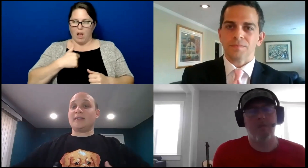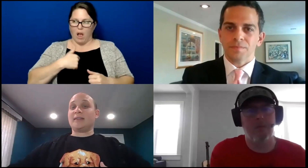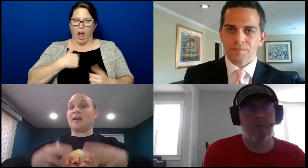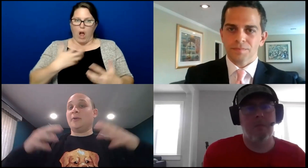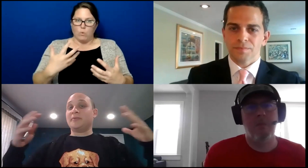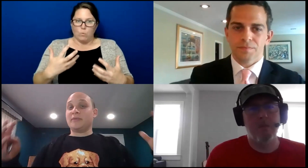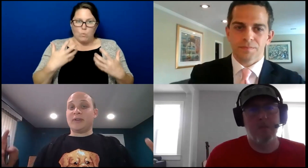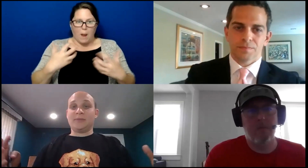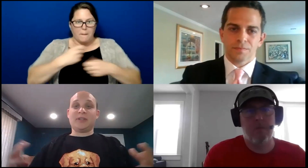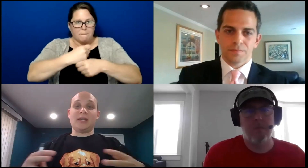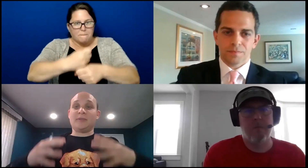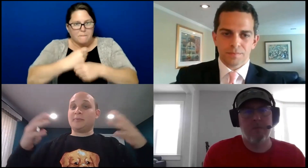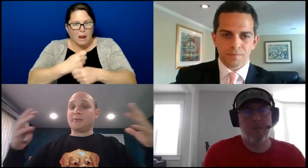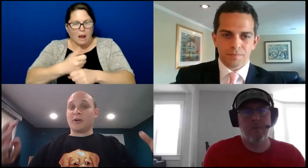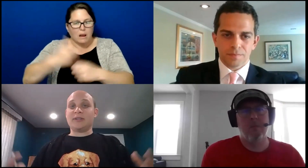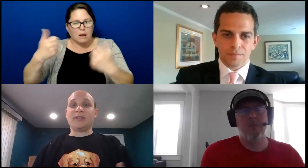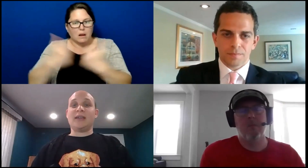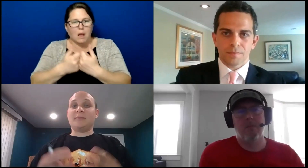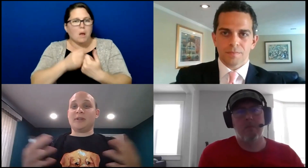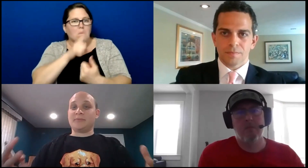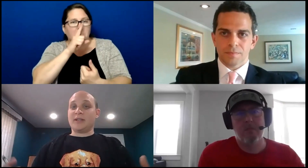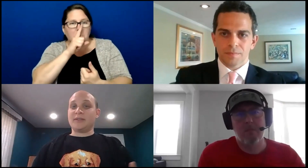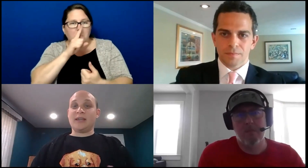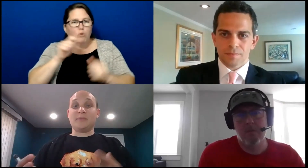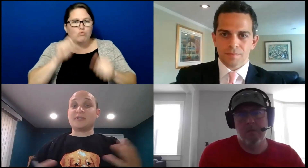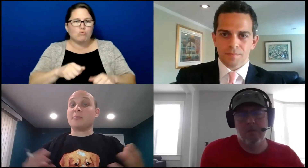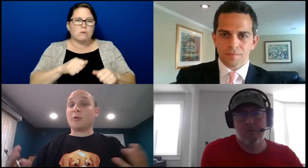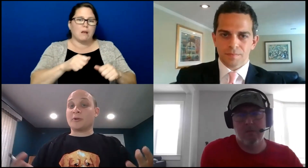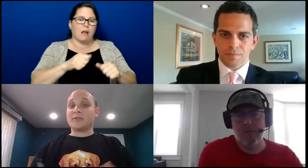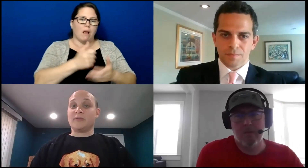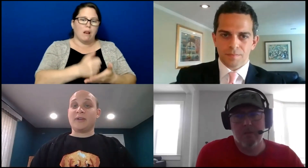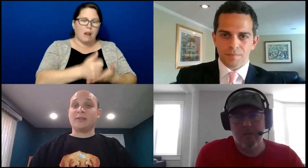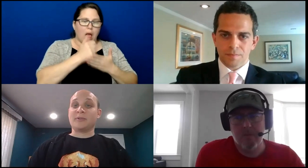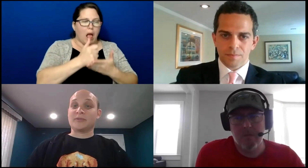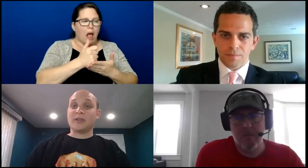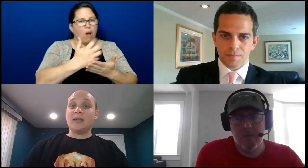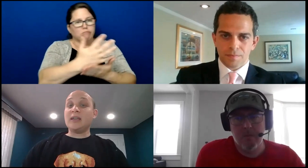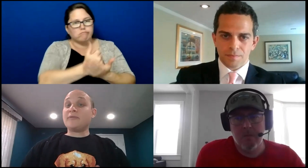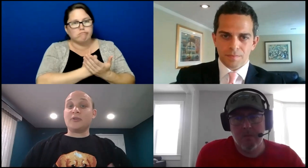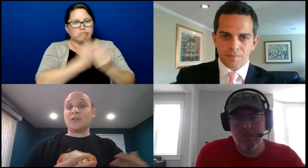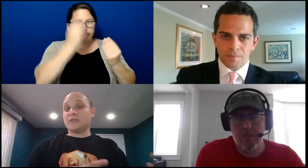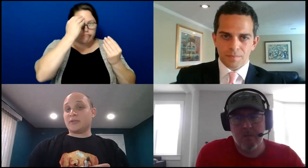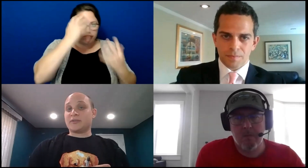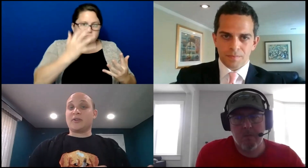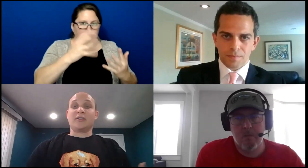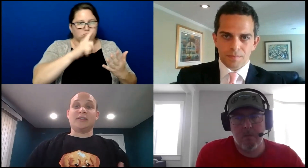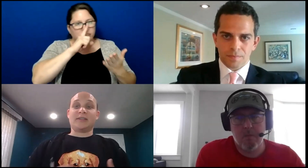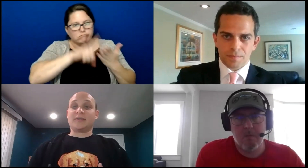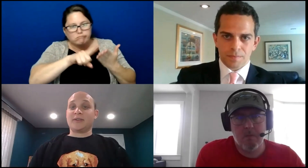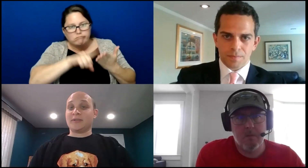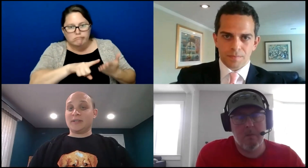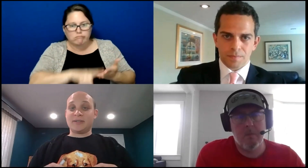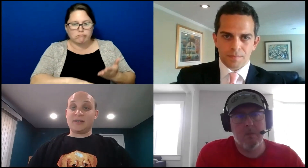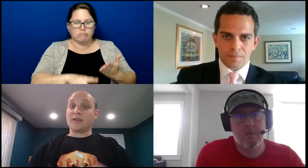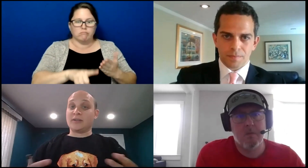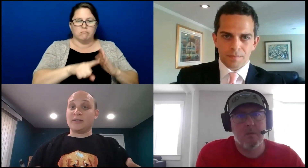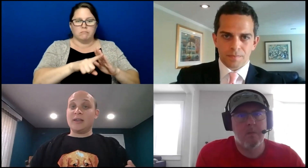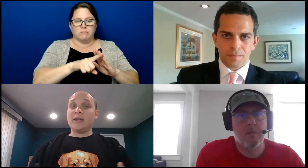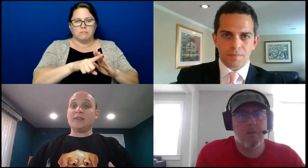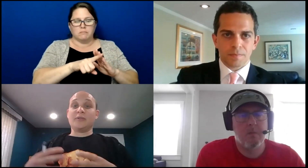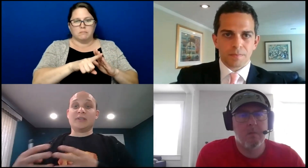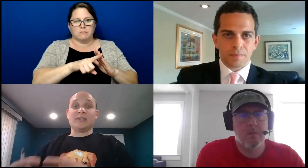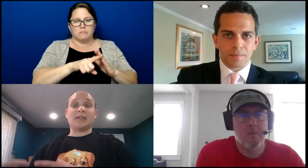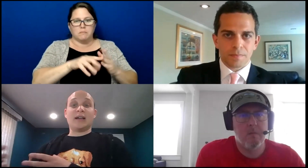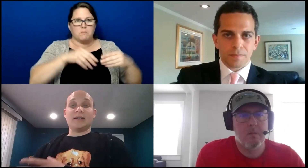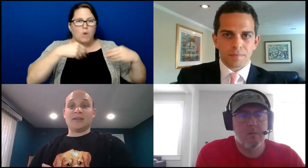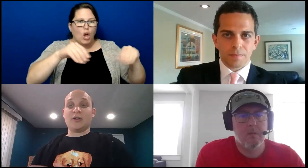machine that helps develop the game and helps market the game and helps sell the game and supports the developers if your interests aren't necessarily sitting there